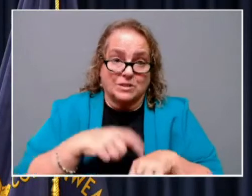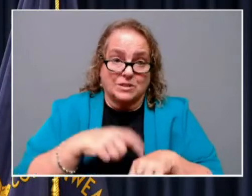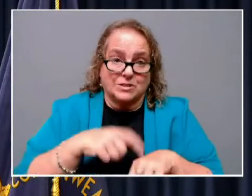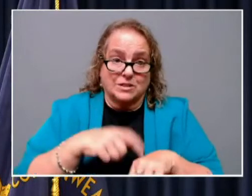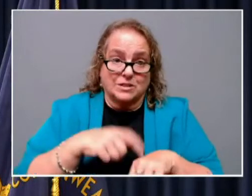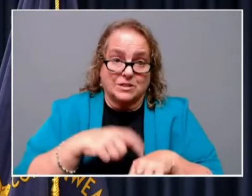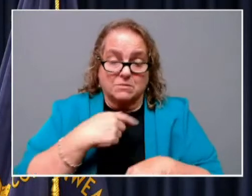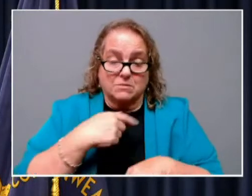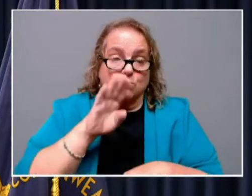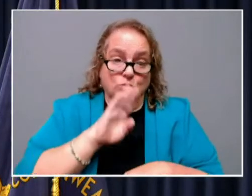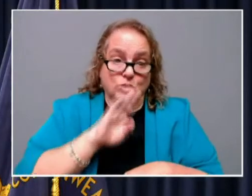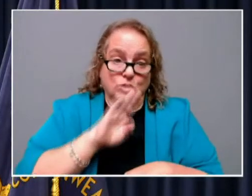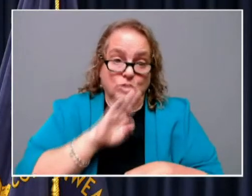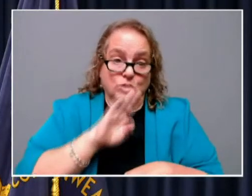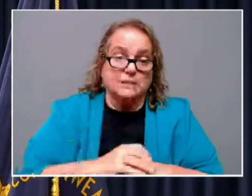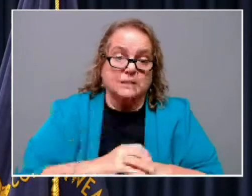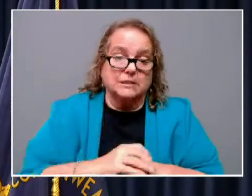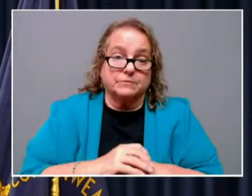frustrated.